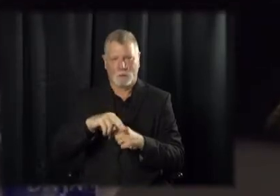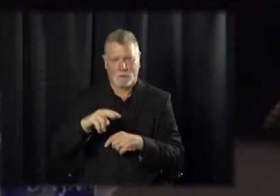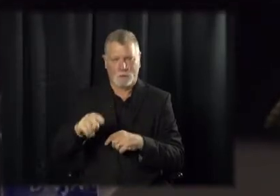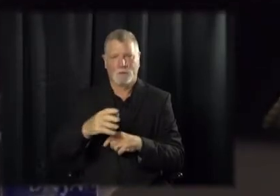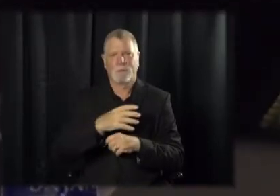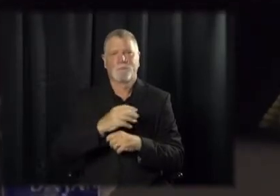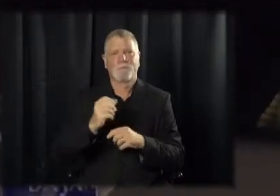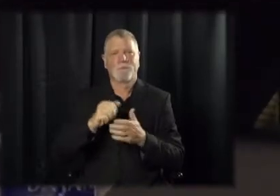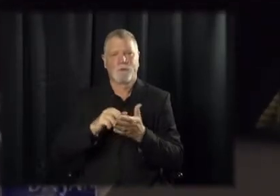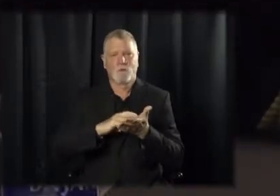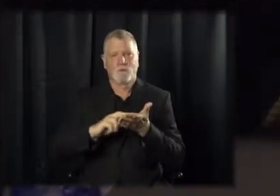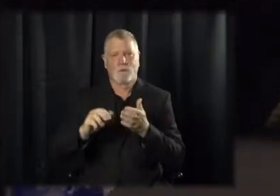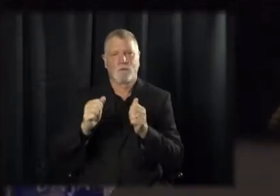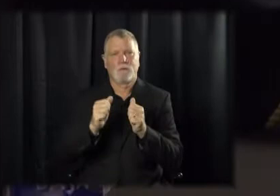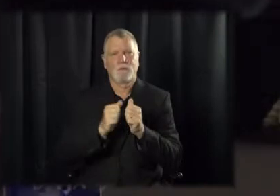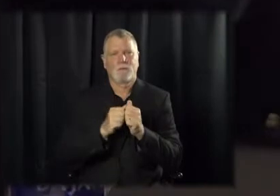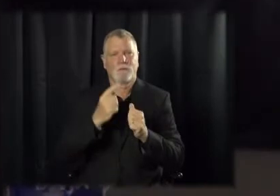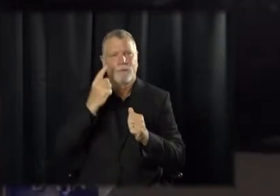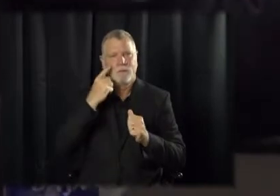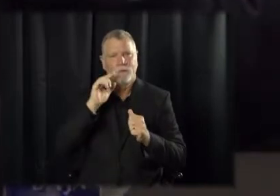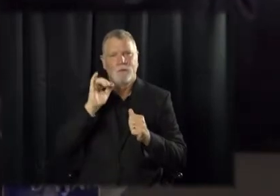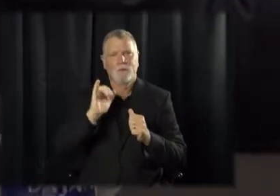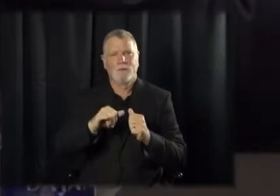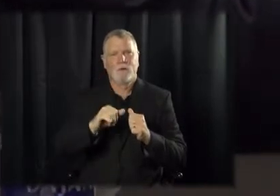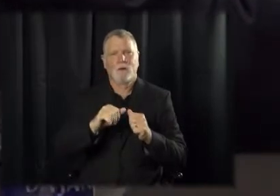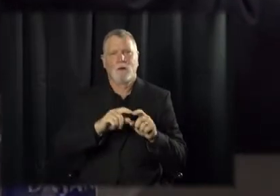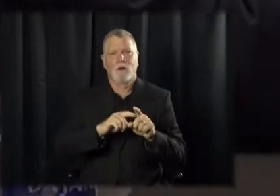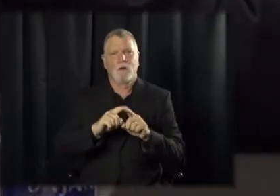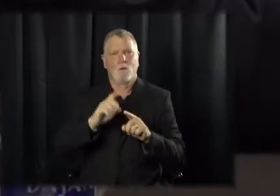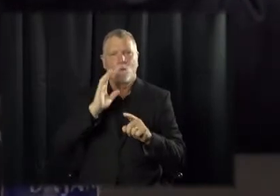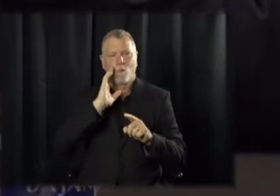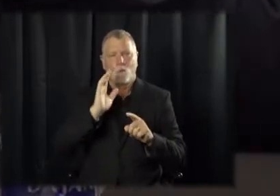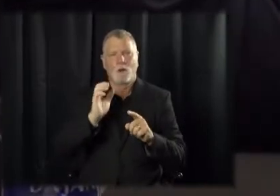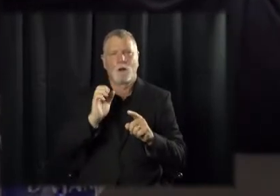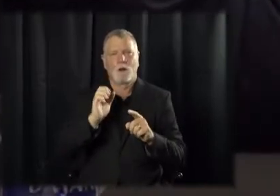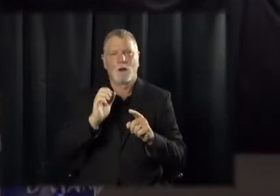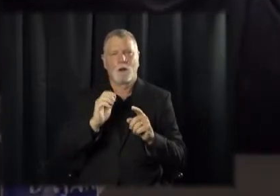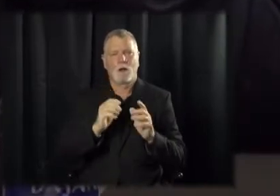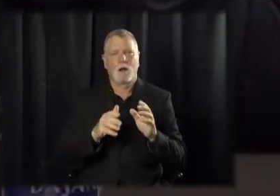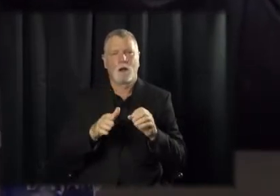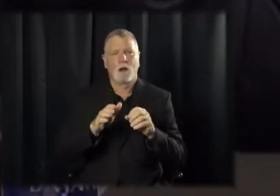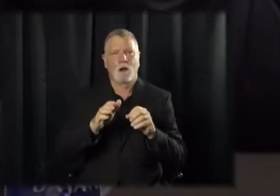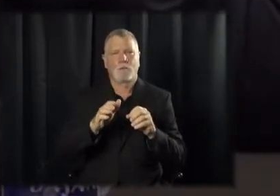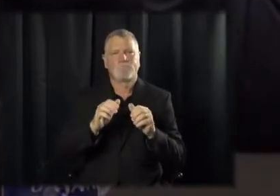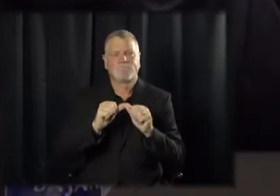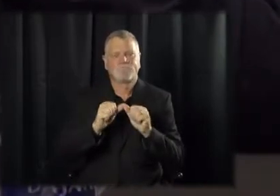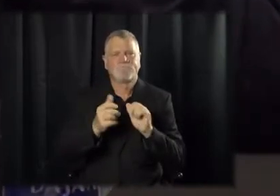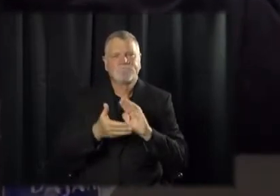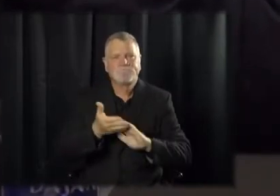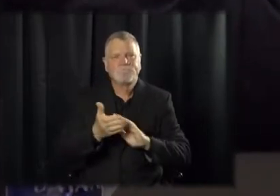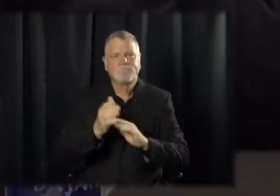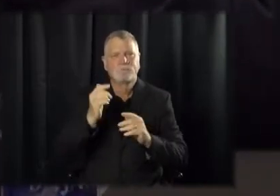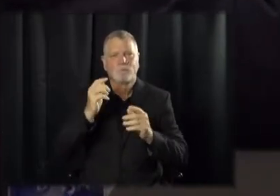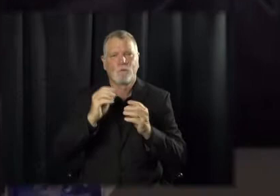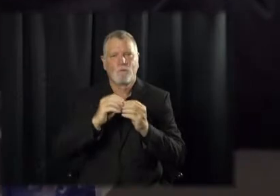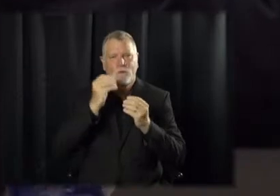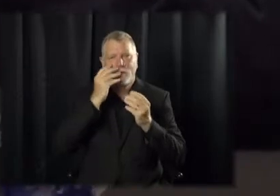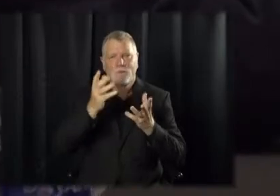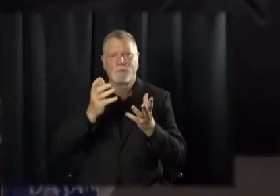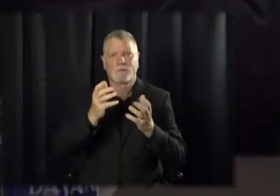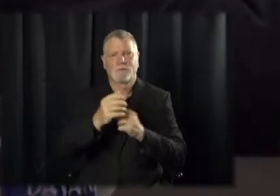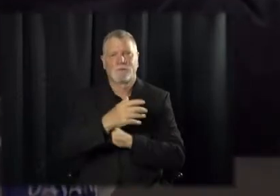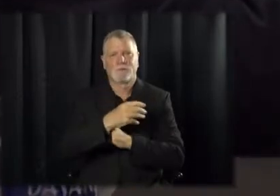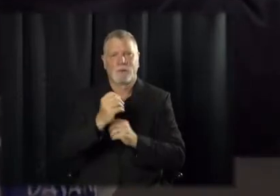program in connection to the Caribe application that will optimize the usage and improve the processing of information.